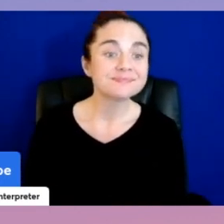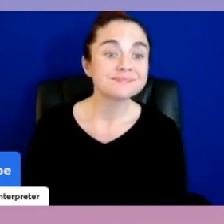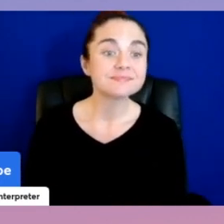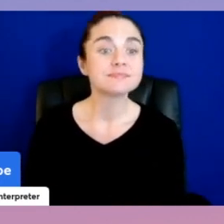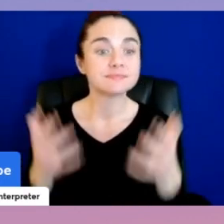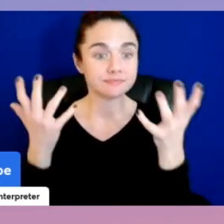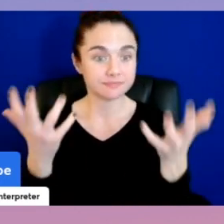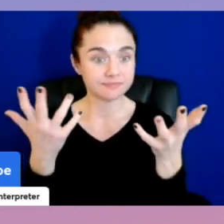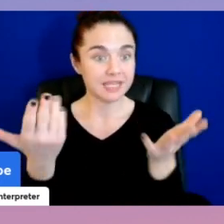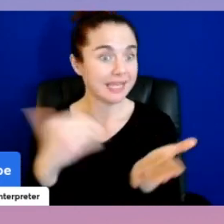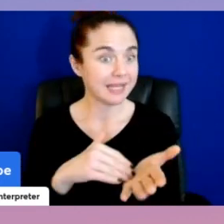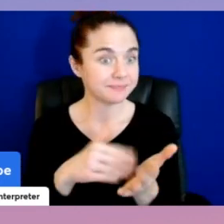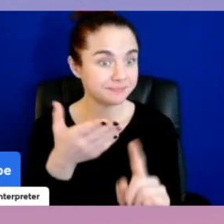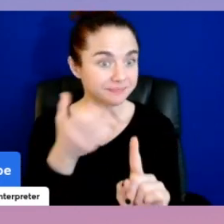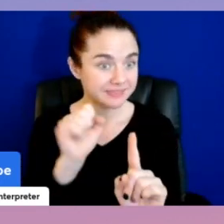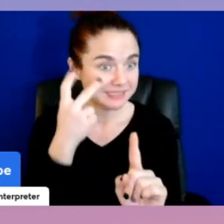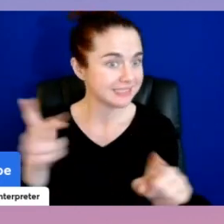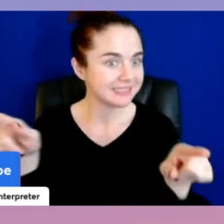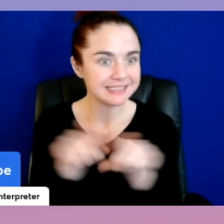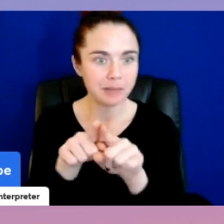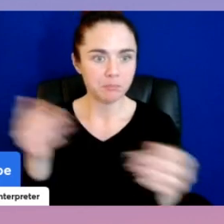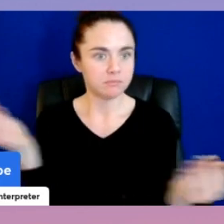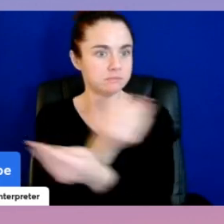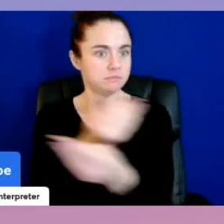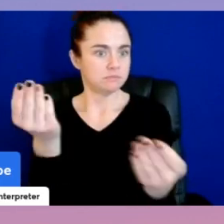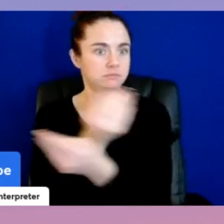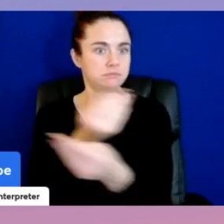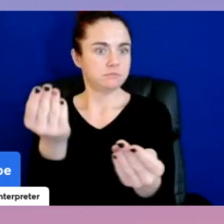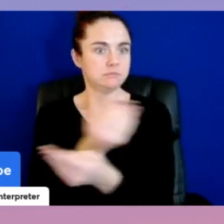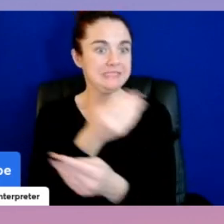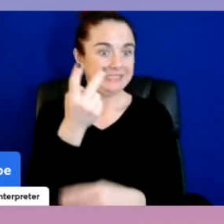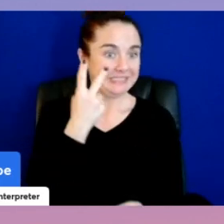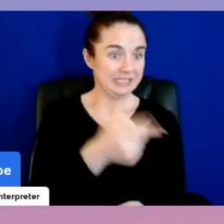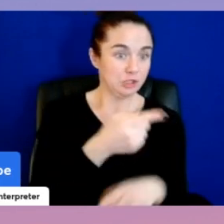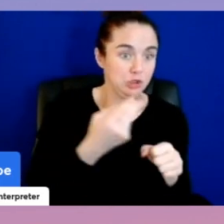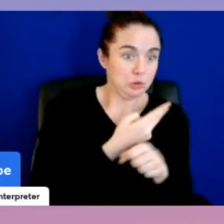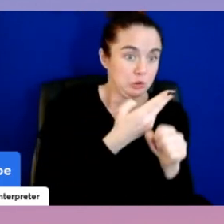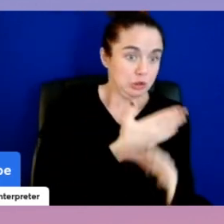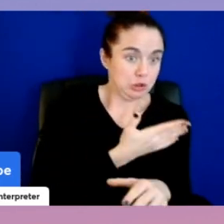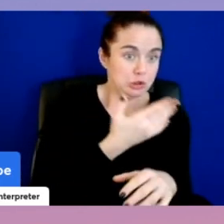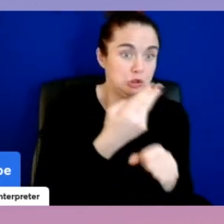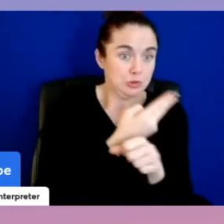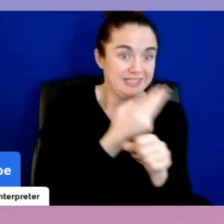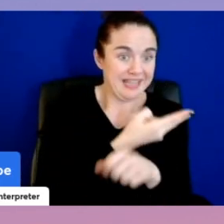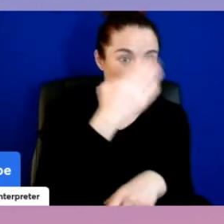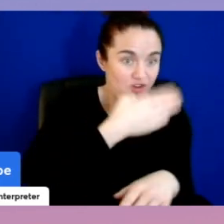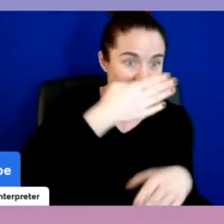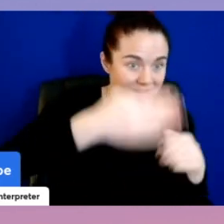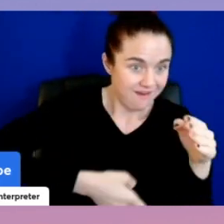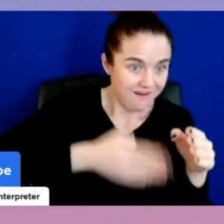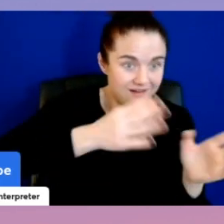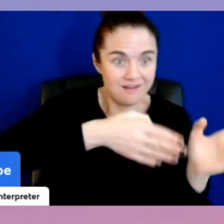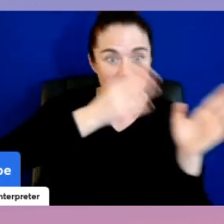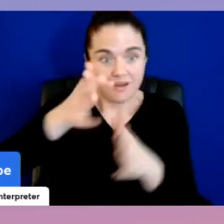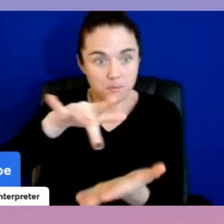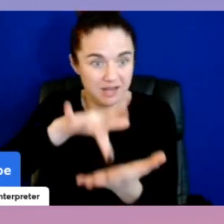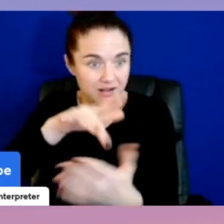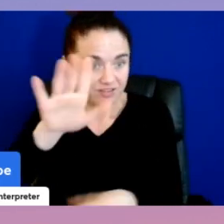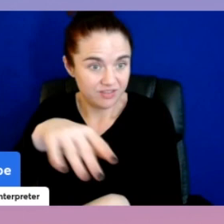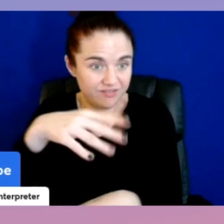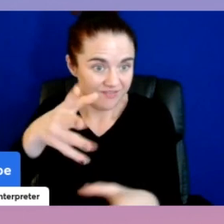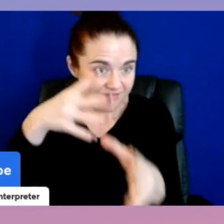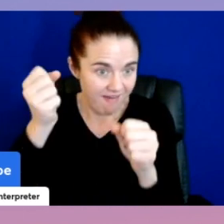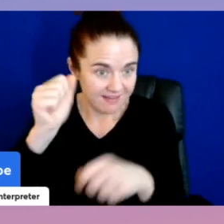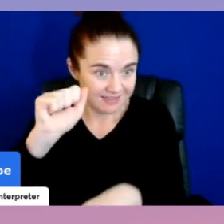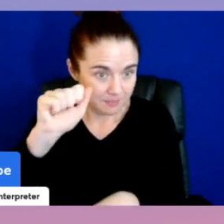So once again, we have the same workflow. We got our user talking to the front end, and we've got our Fast API, and